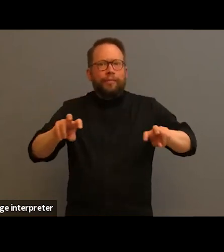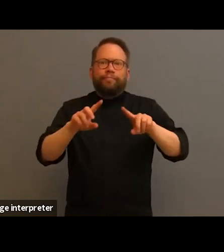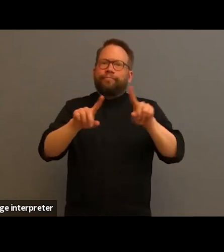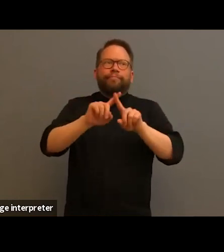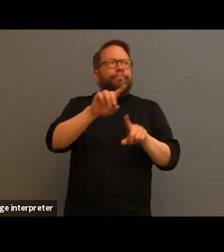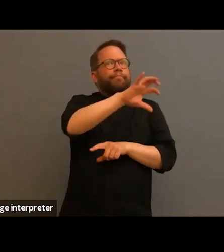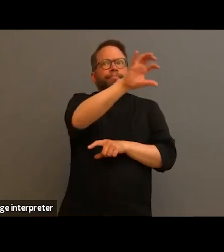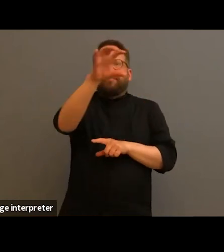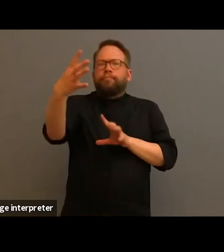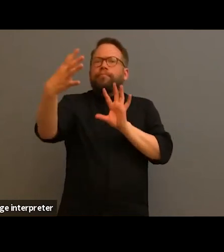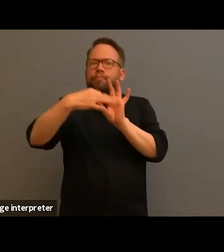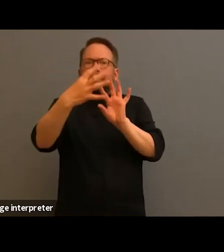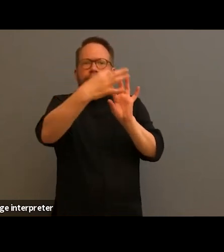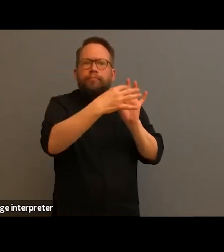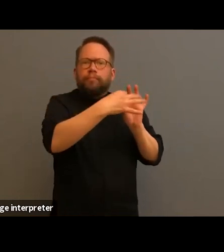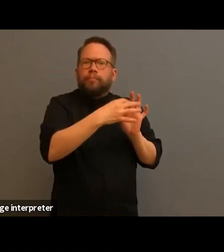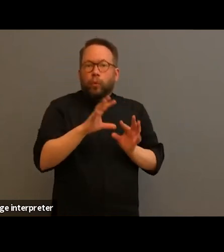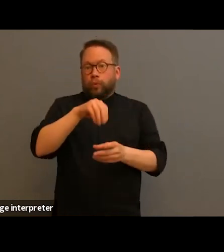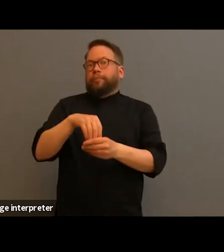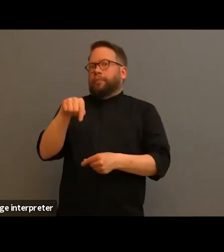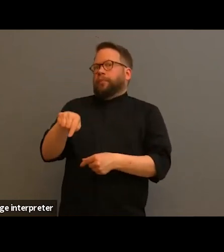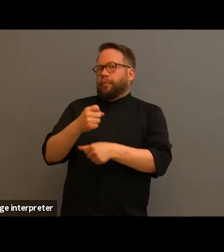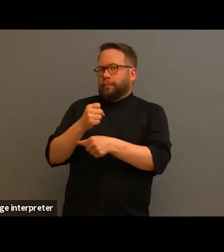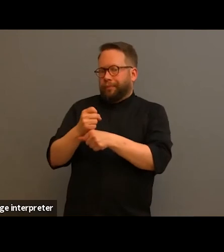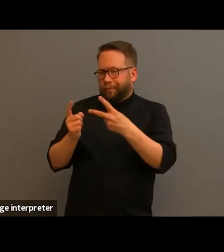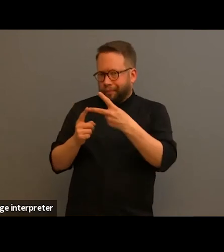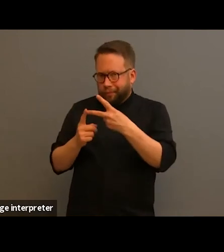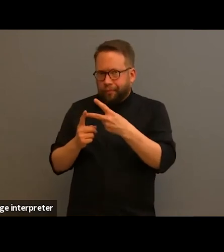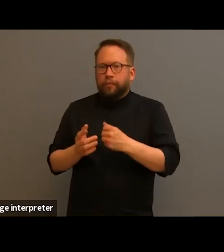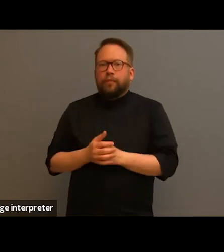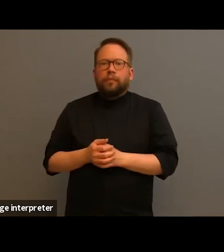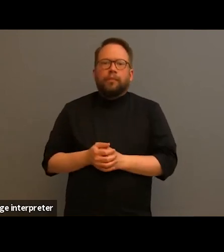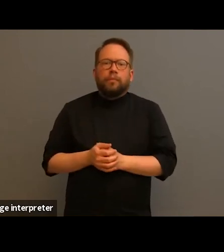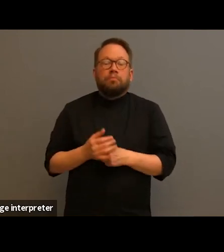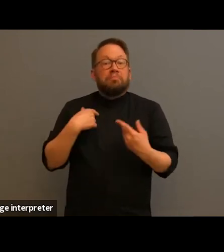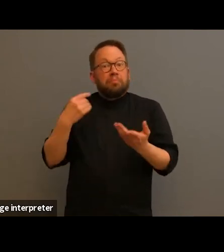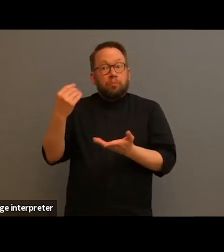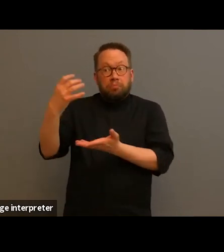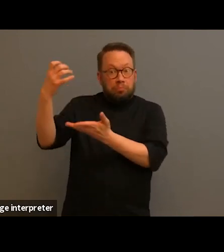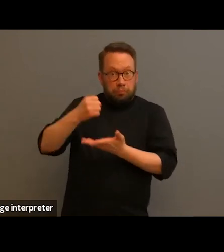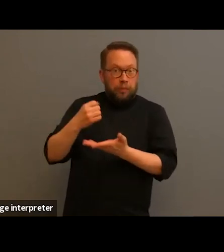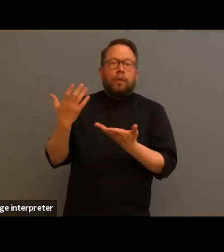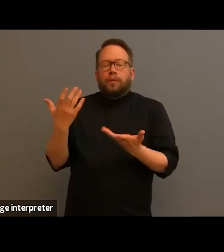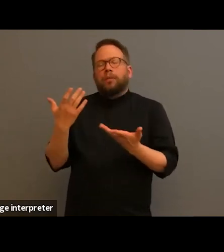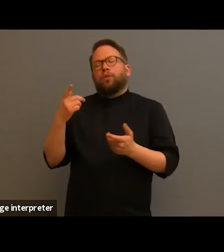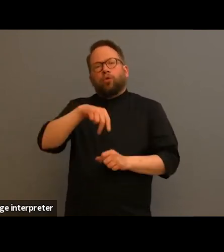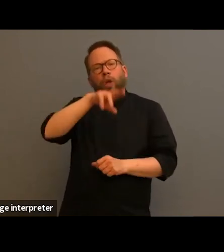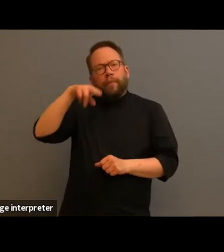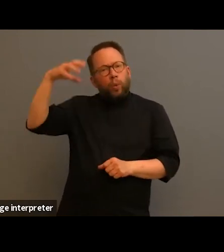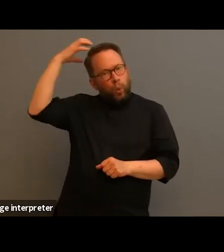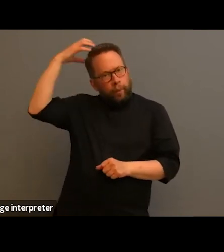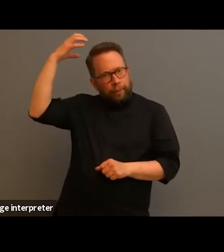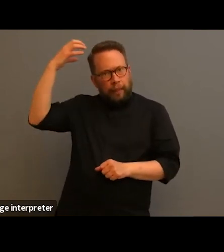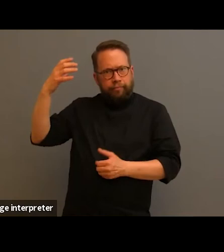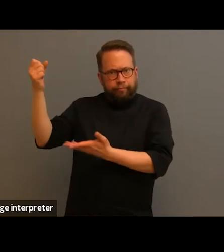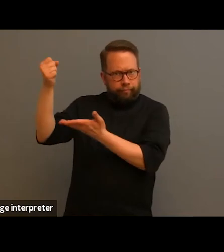design is made possible by funding from the Norwegian government, specifically the Norwegian